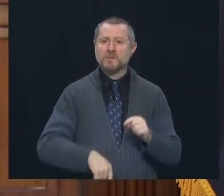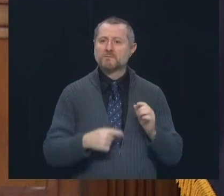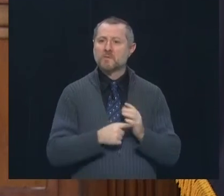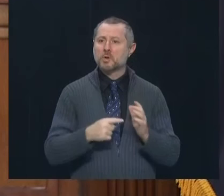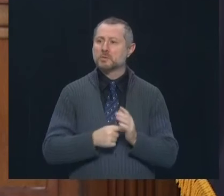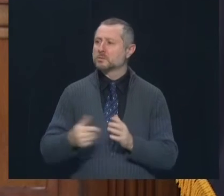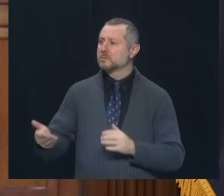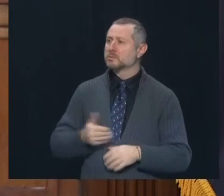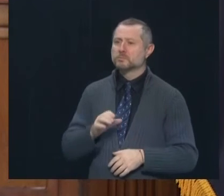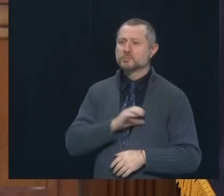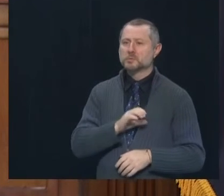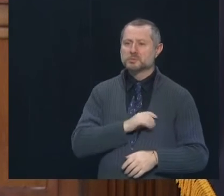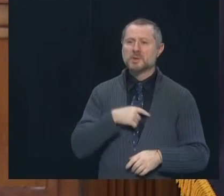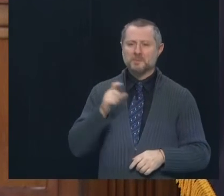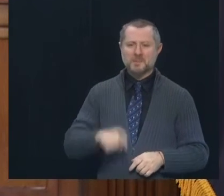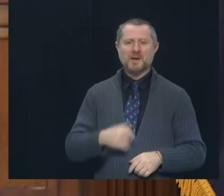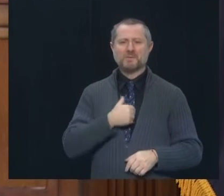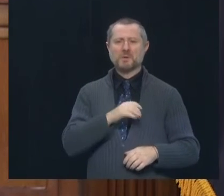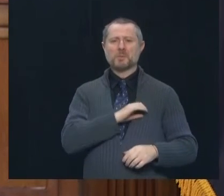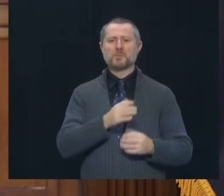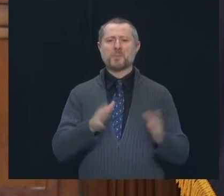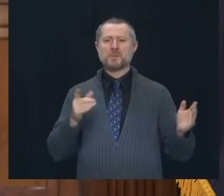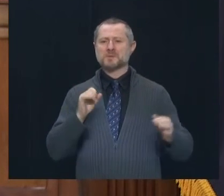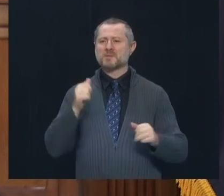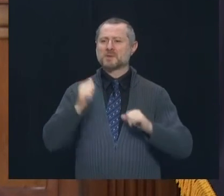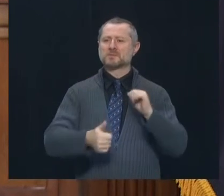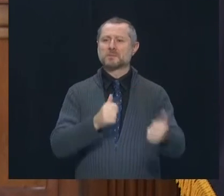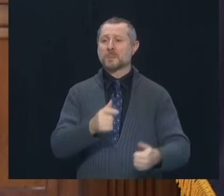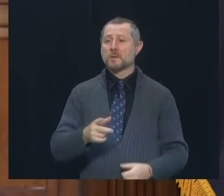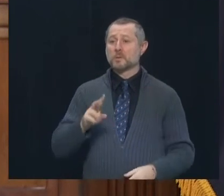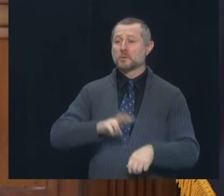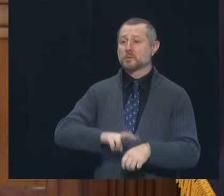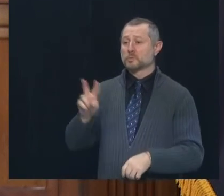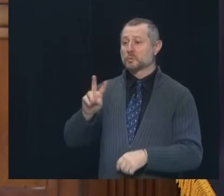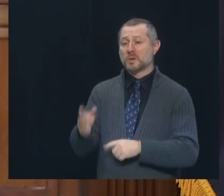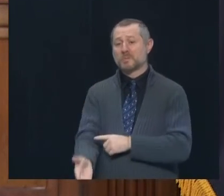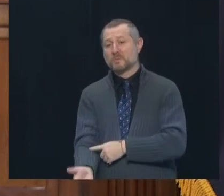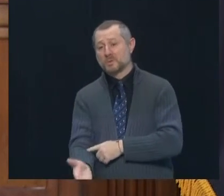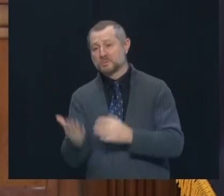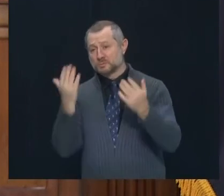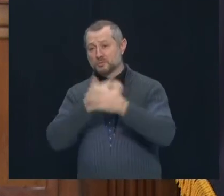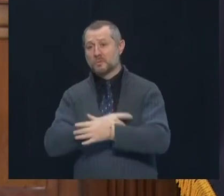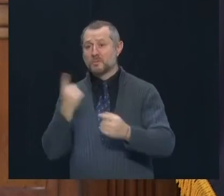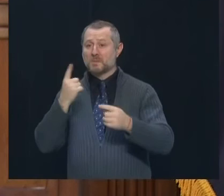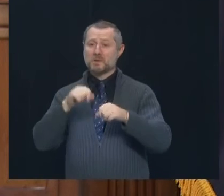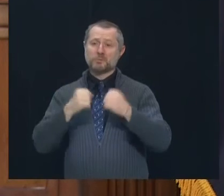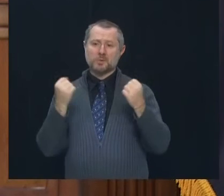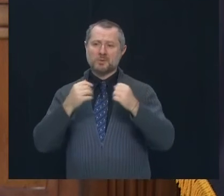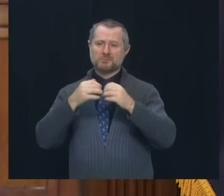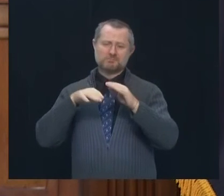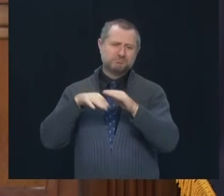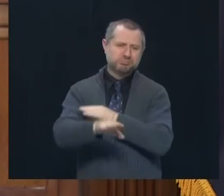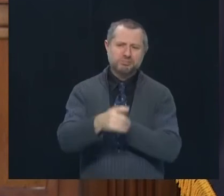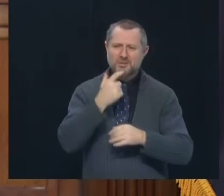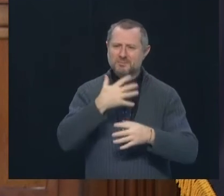police. We need public safety. Somebody's coming through the window at 2 o'clock in the morning. You want to dial 911. Somebody has to answer the telephone.